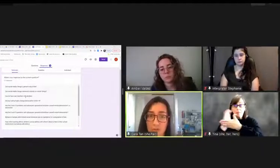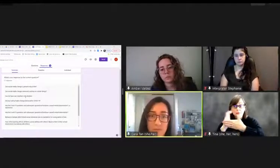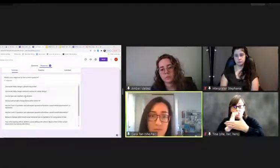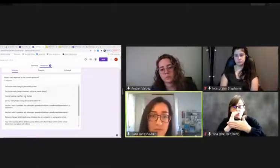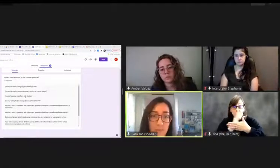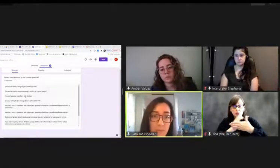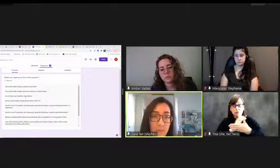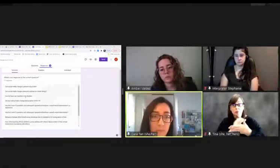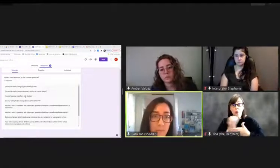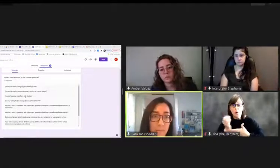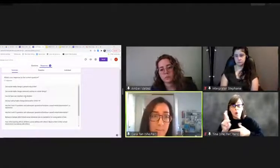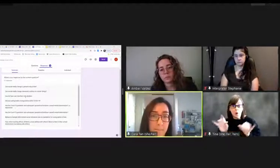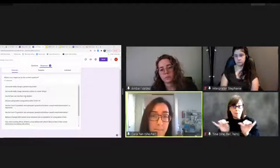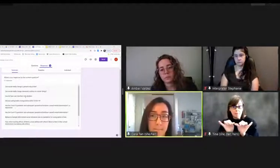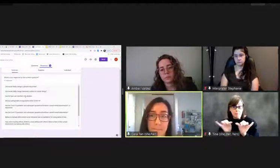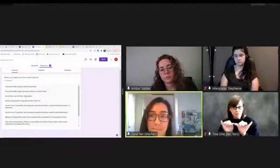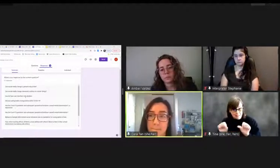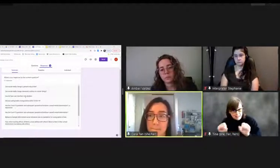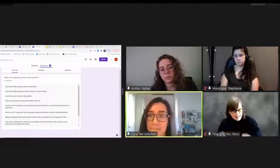somehow?